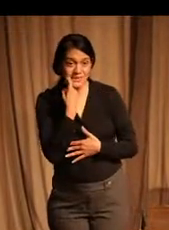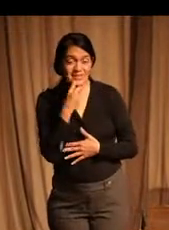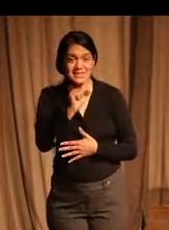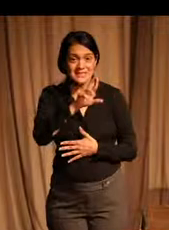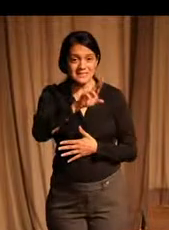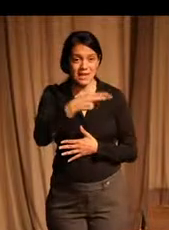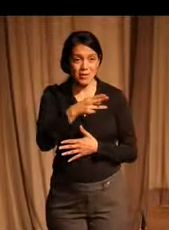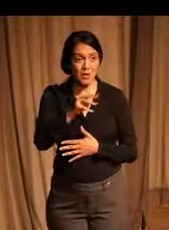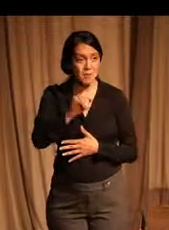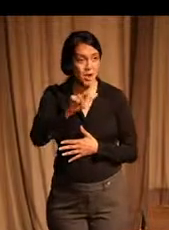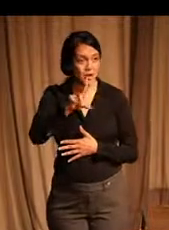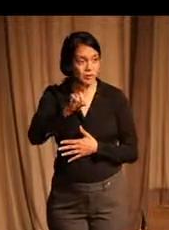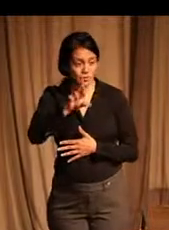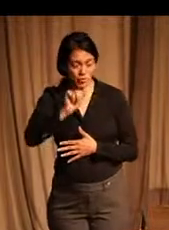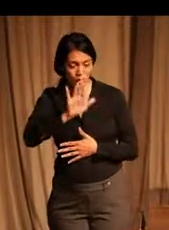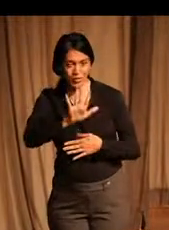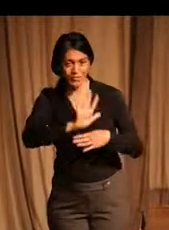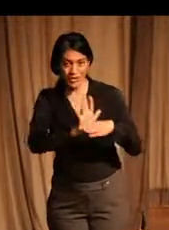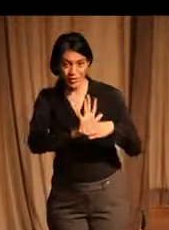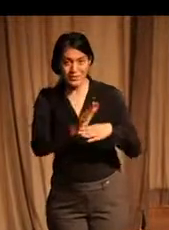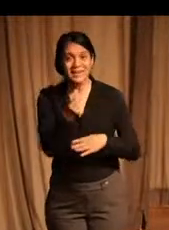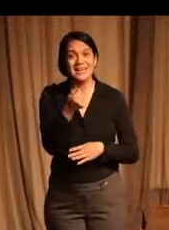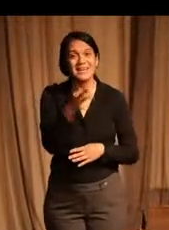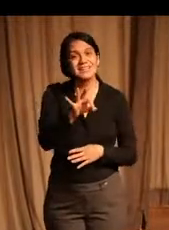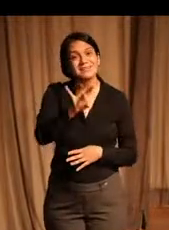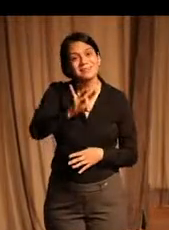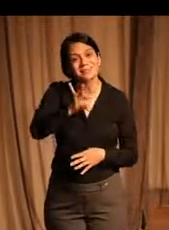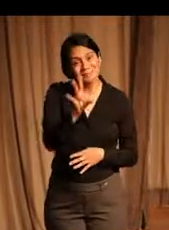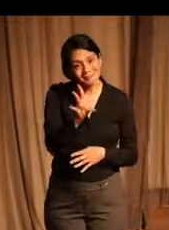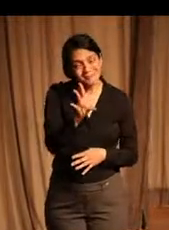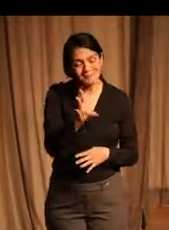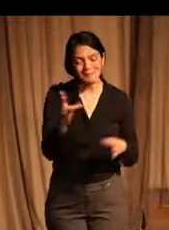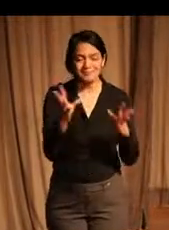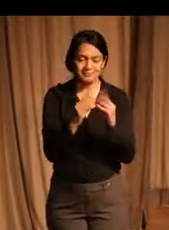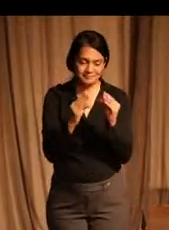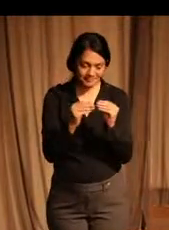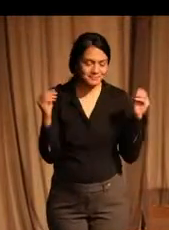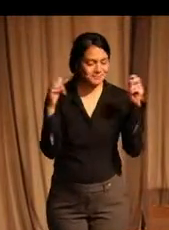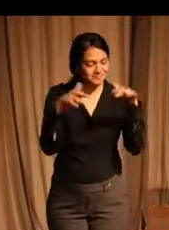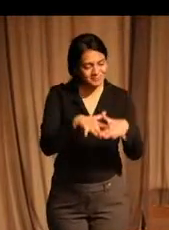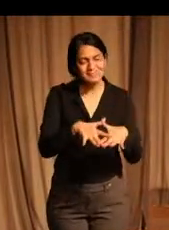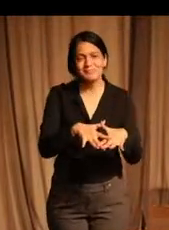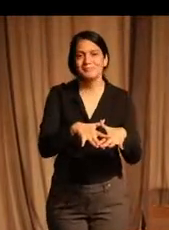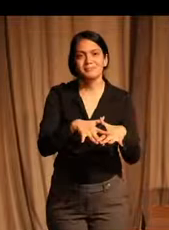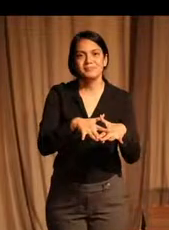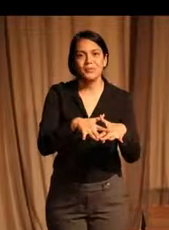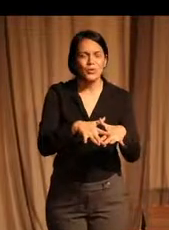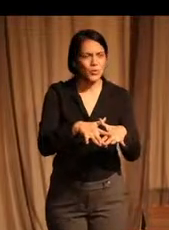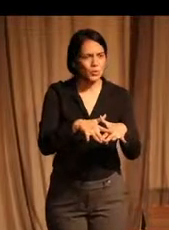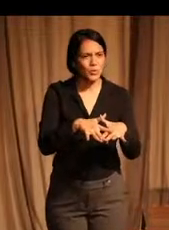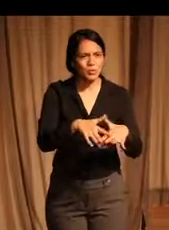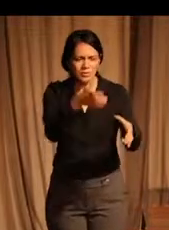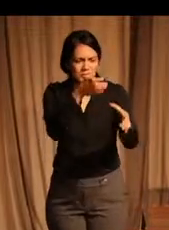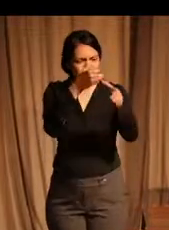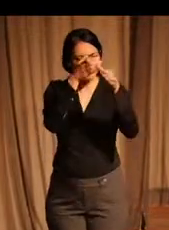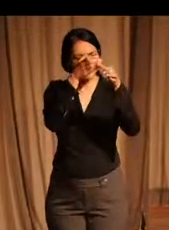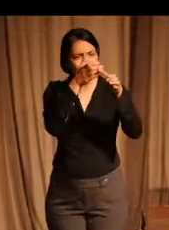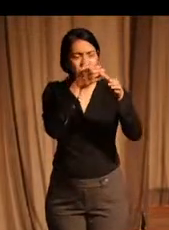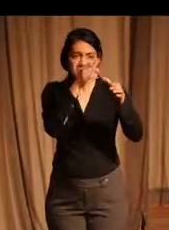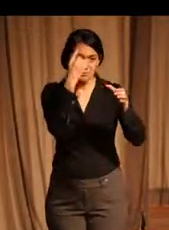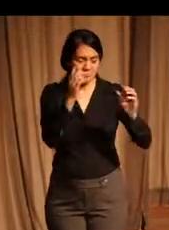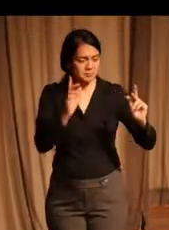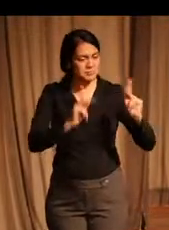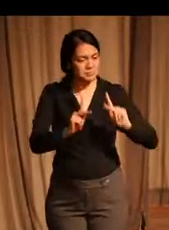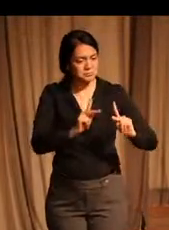that. In 1987, a historic gathering of black intellectuals convened in Miami under the rubric of Negritude,